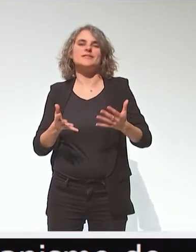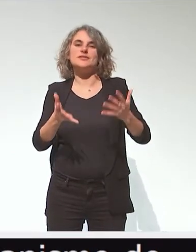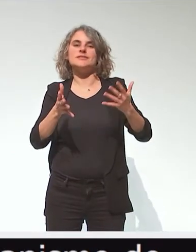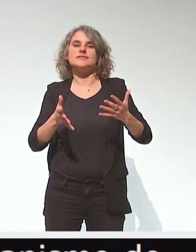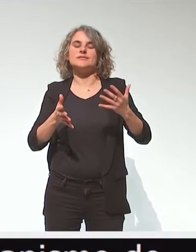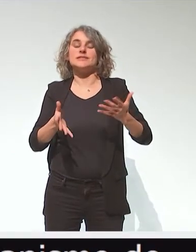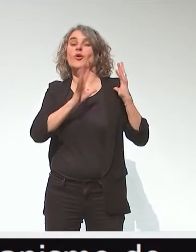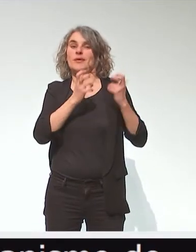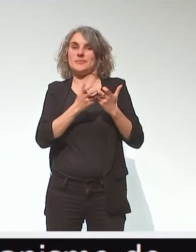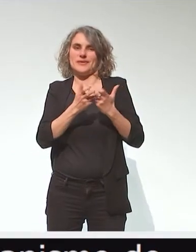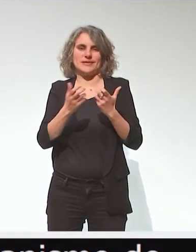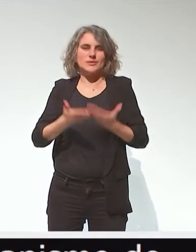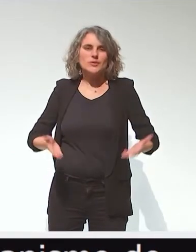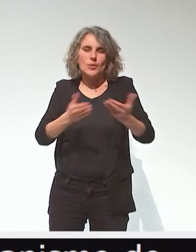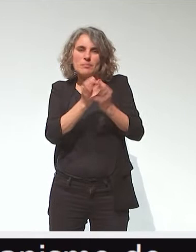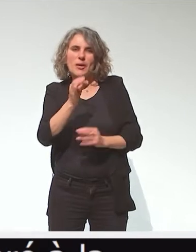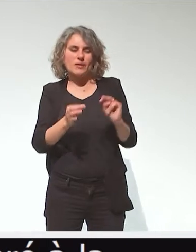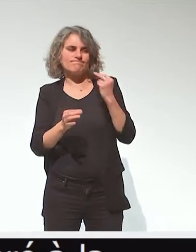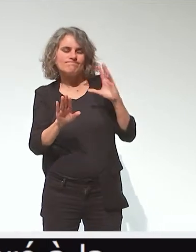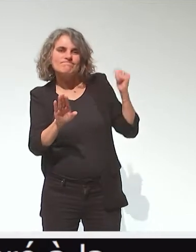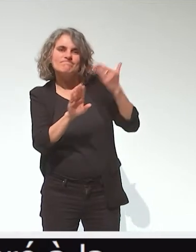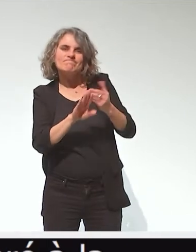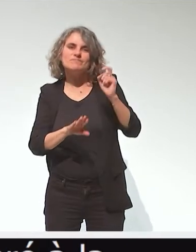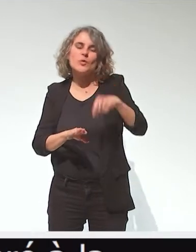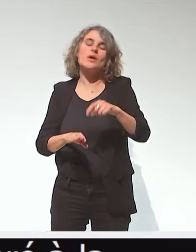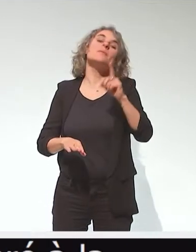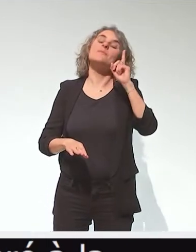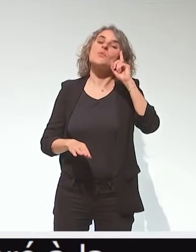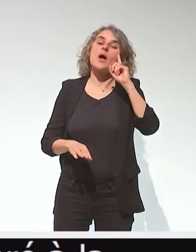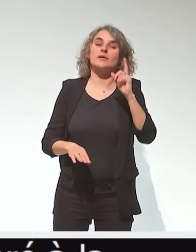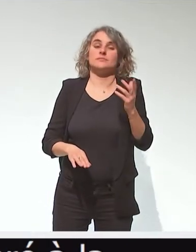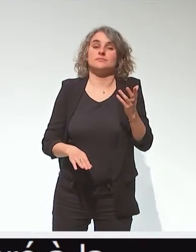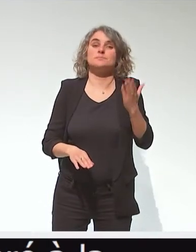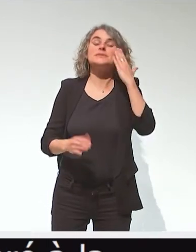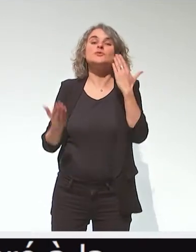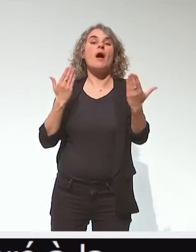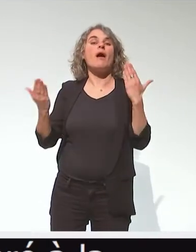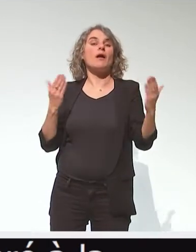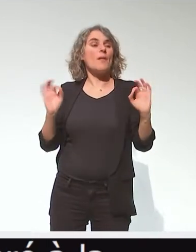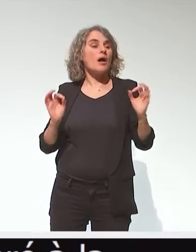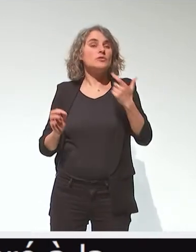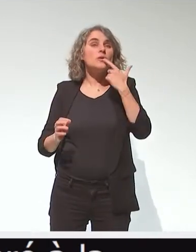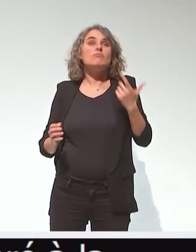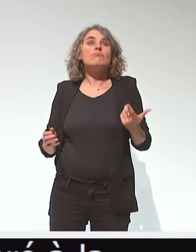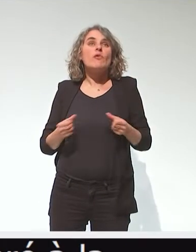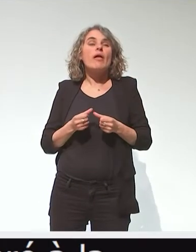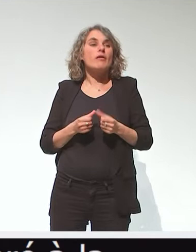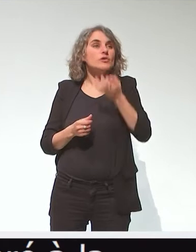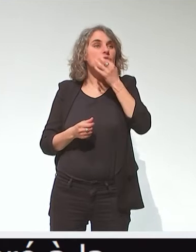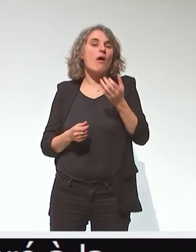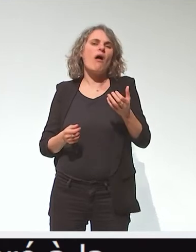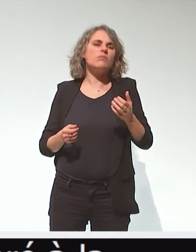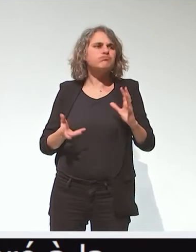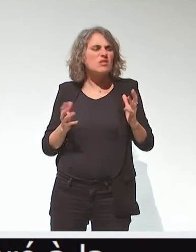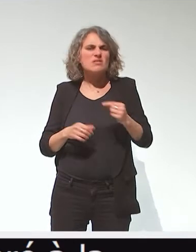into the negative narrative that it's all bad. We have achieved a lot of